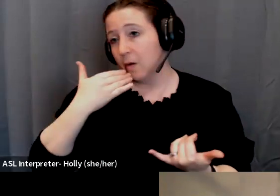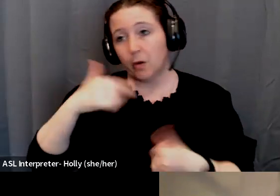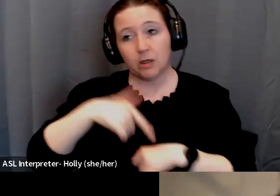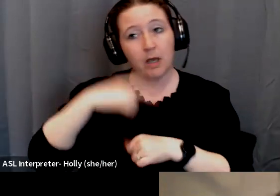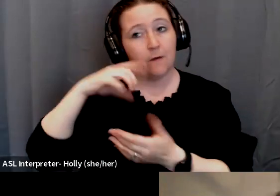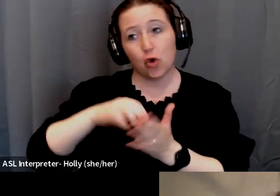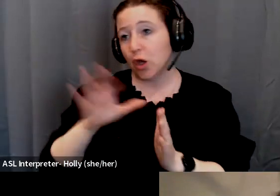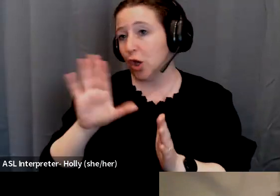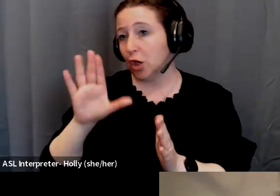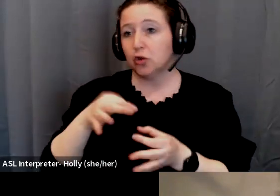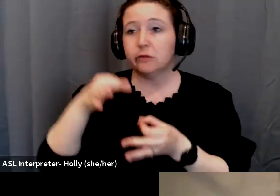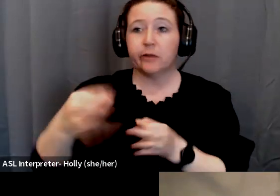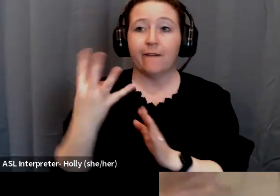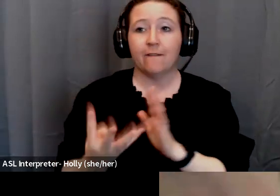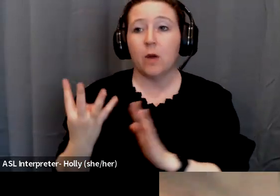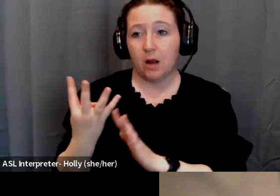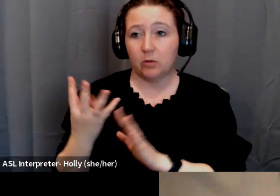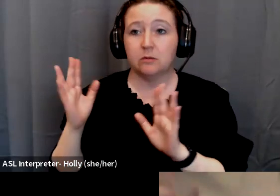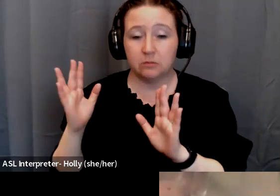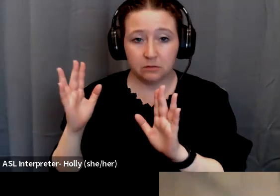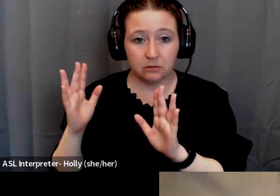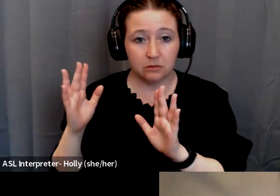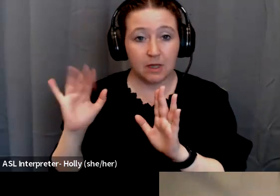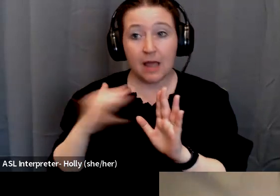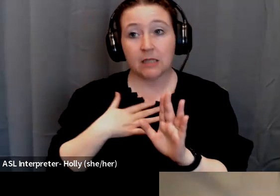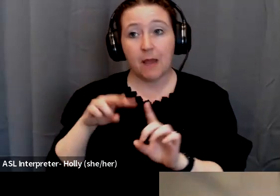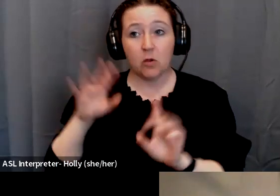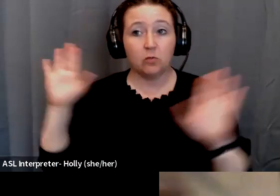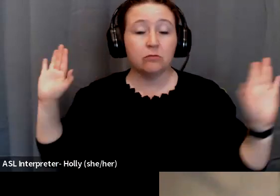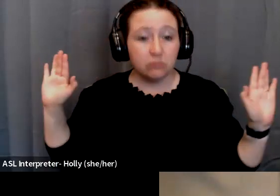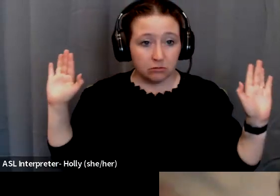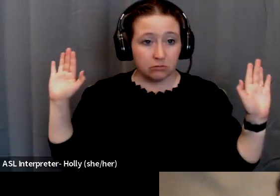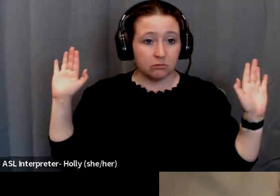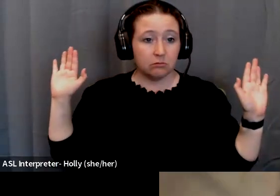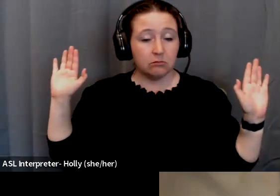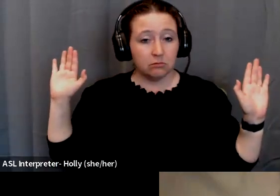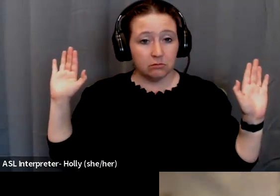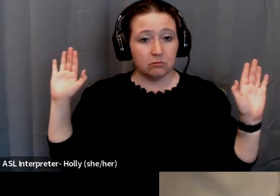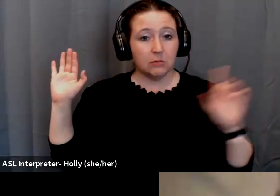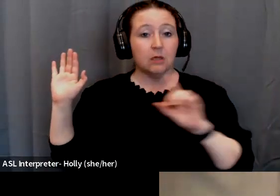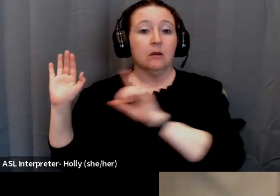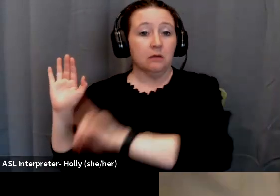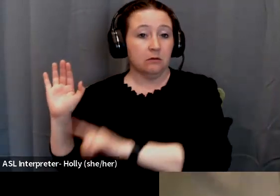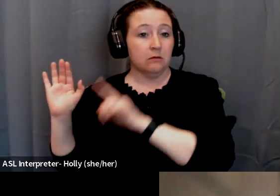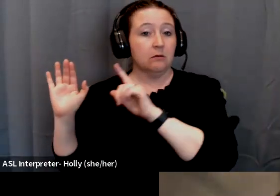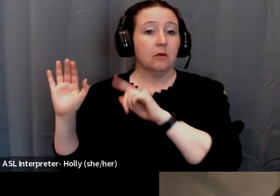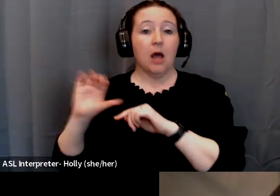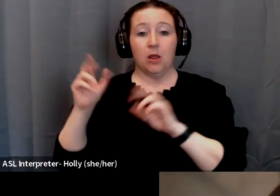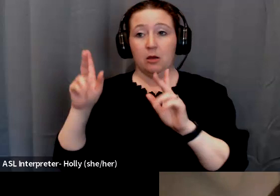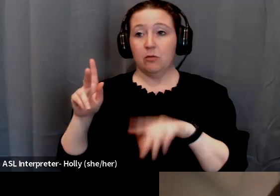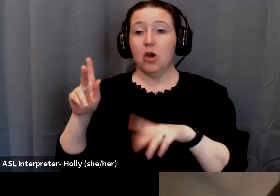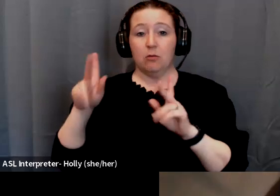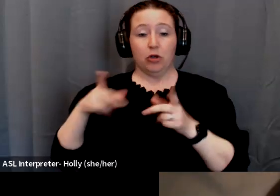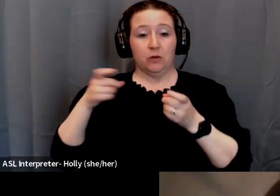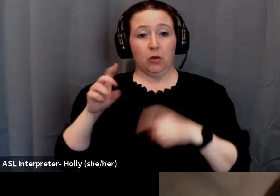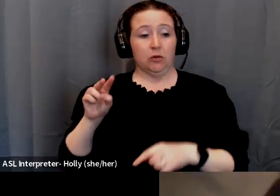now. It's my view. We should wait for 4 hours. But that's just my view. That's what they say. Okay. And then the person presiding looks at the other microphone, and